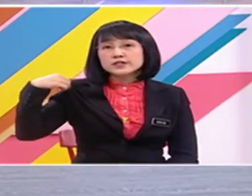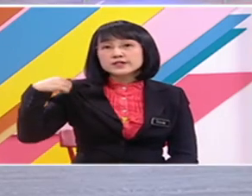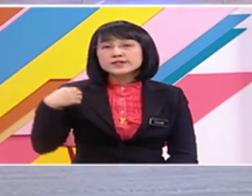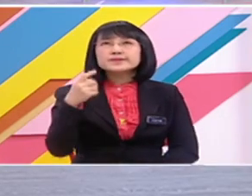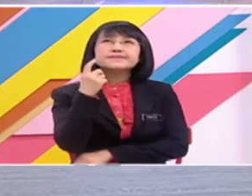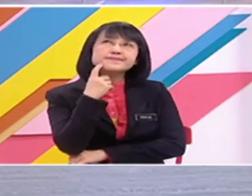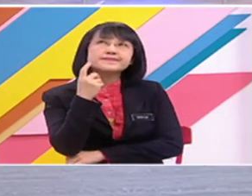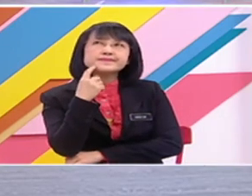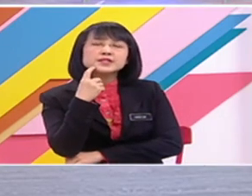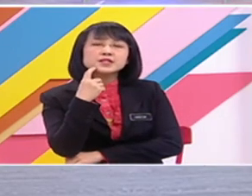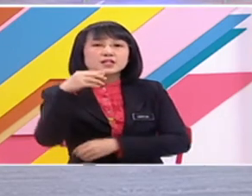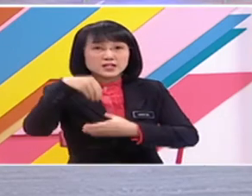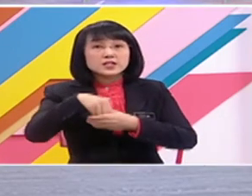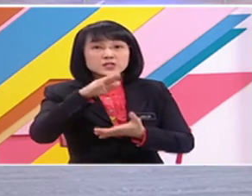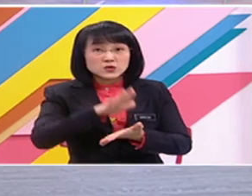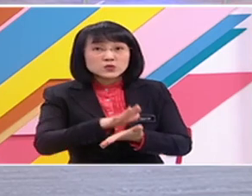teacher.